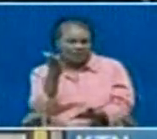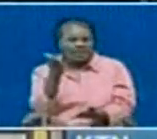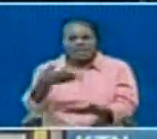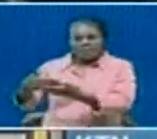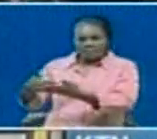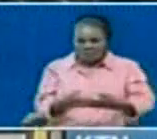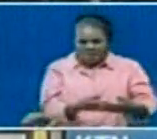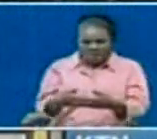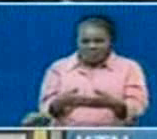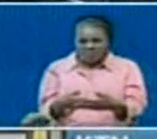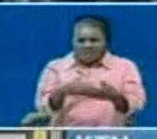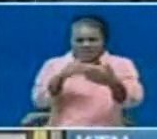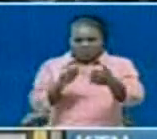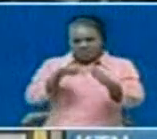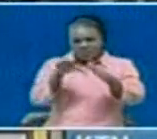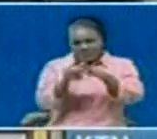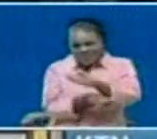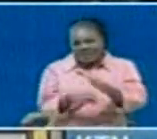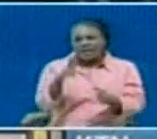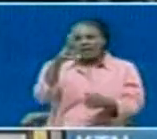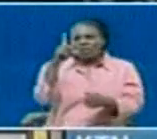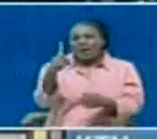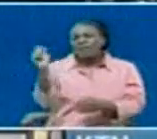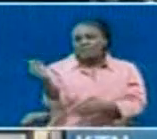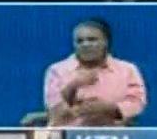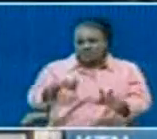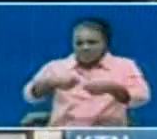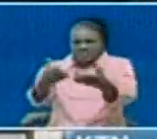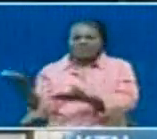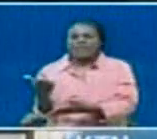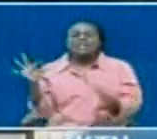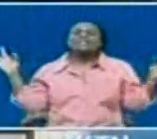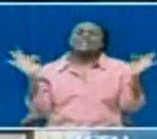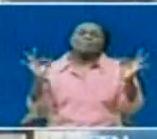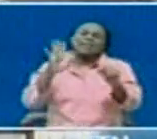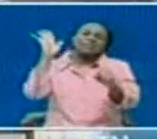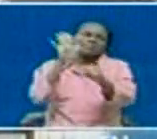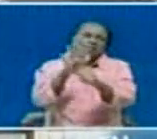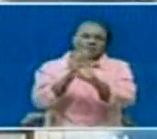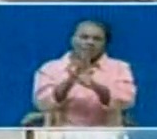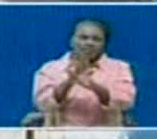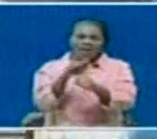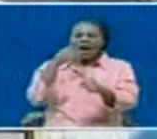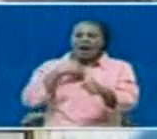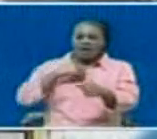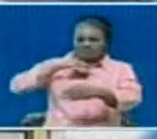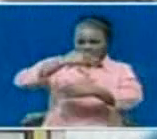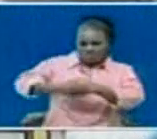child barely a month old had been abandoned outside a security firm's offices surprised many. Alikuwa amefungwa tu